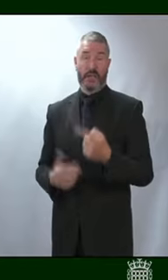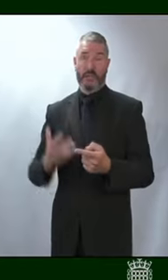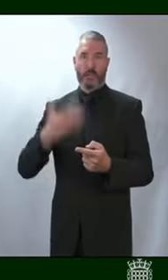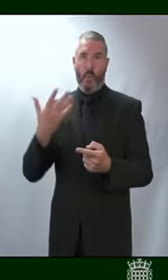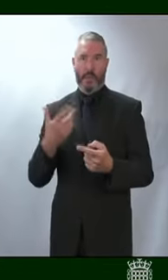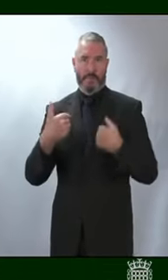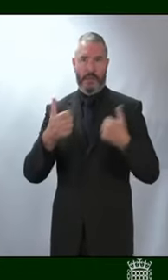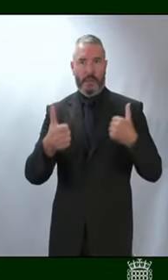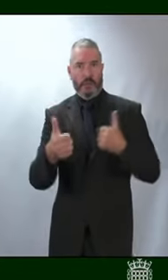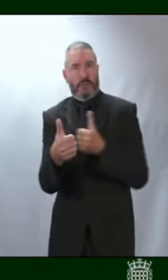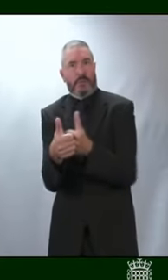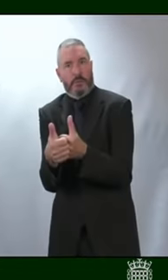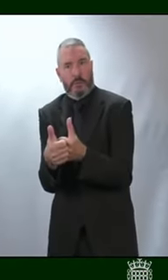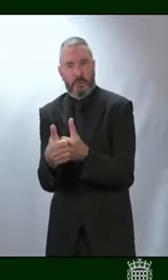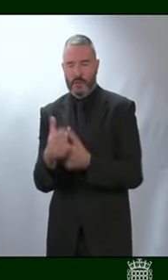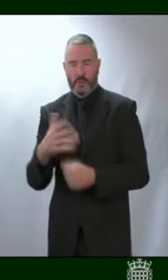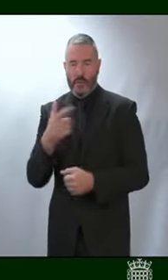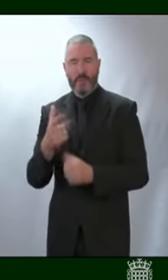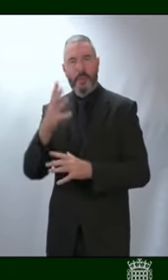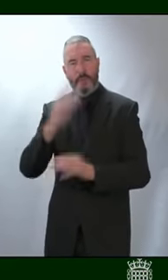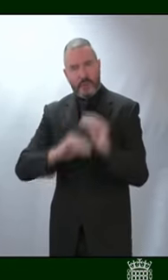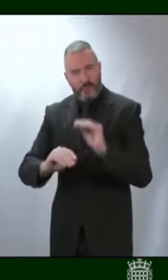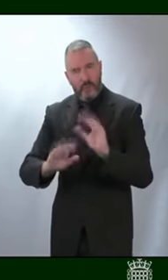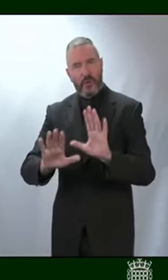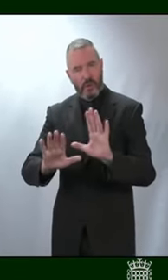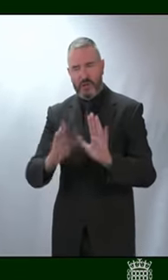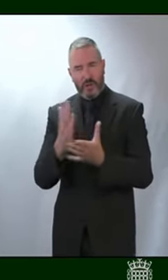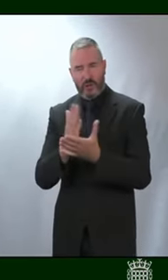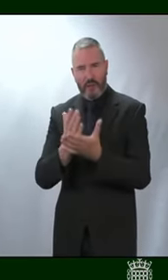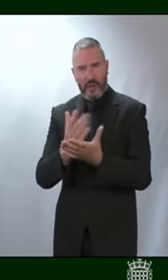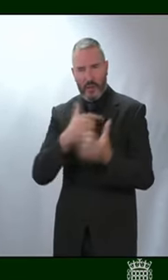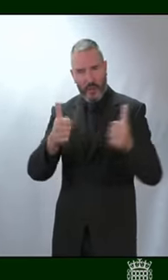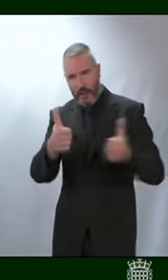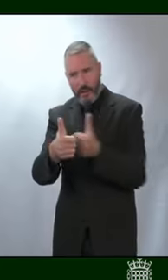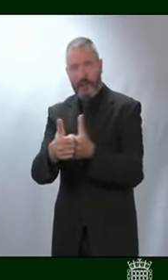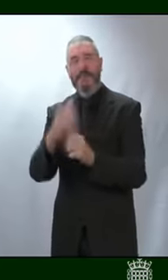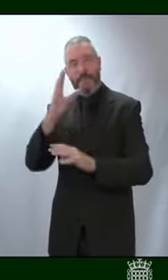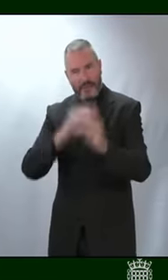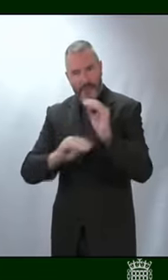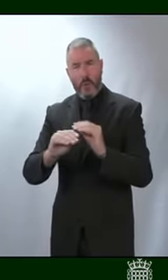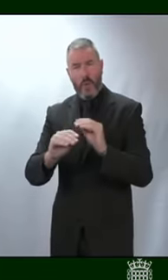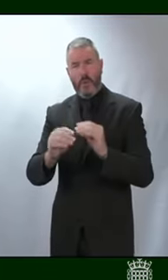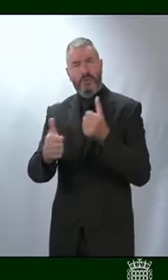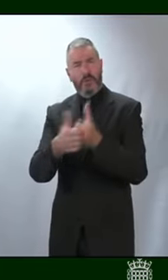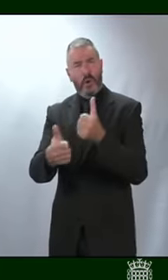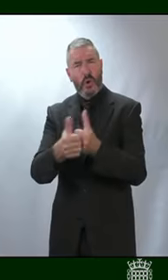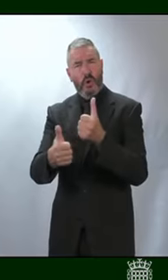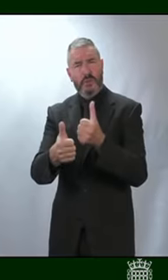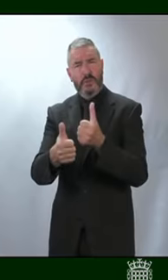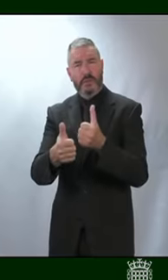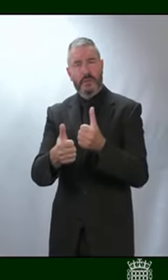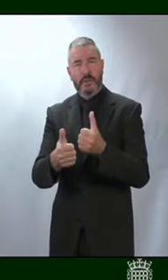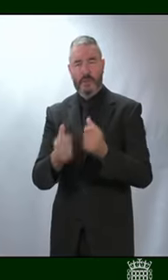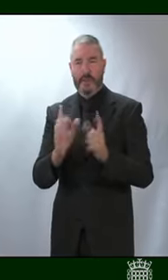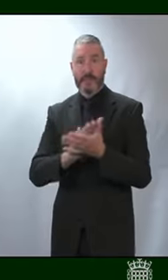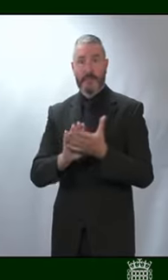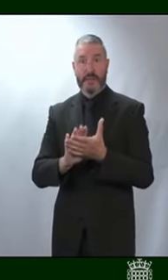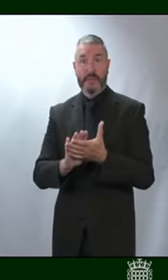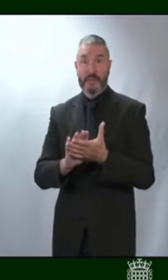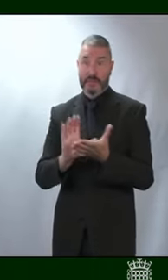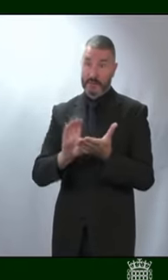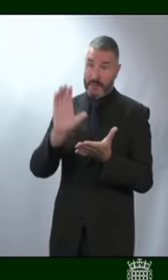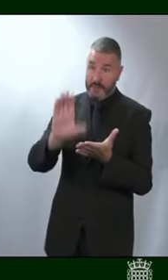but that was a metaphor, Mr. Speaker, and perhaps it's physically incarnated by